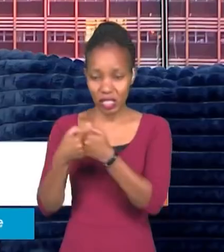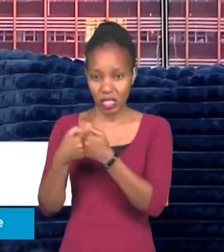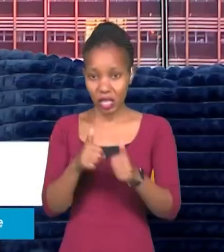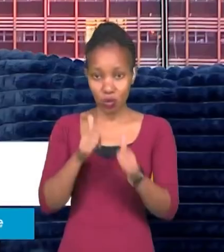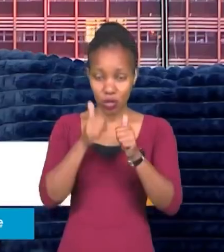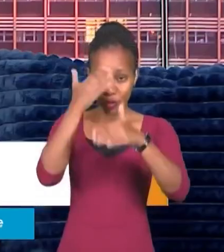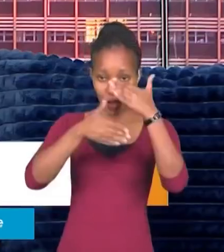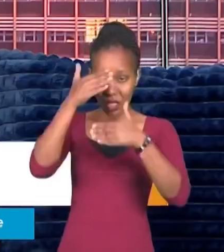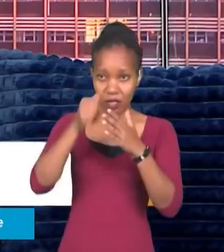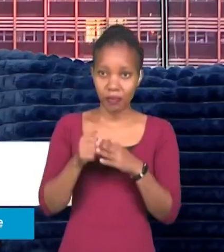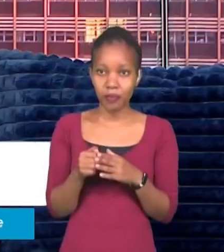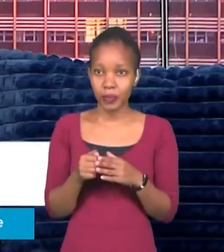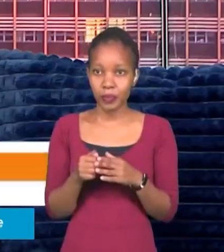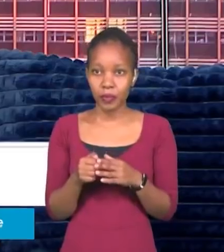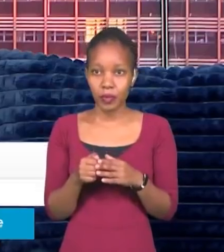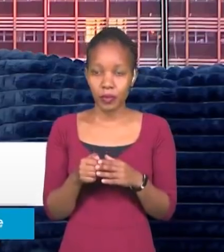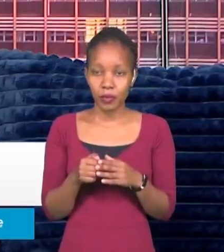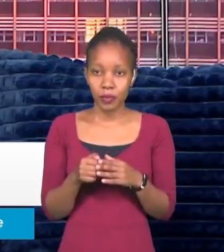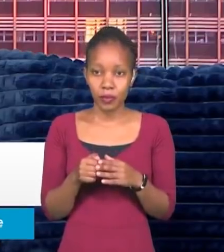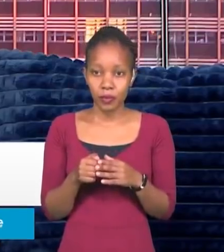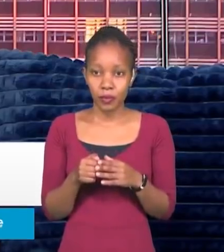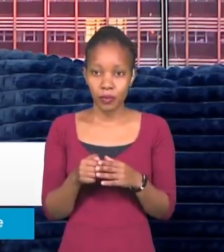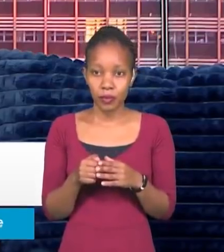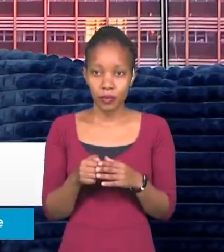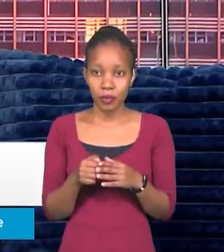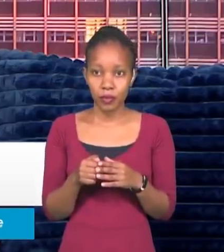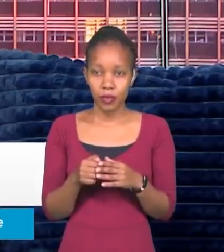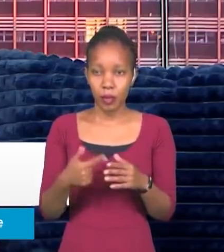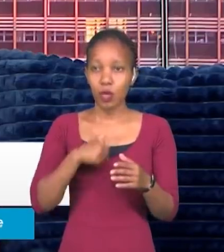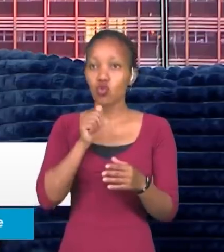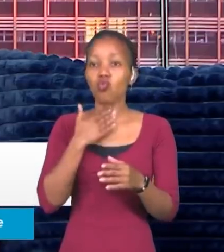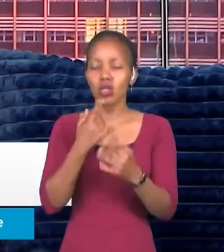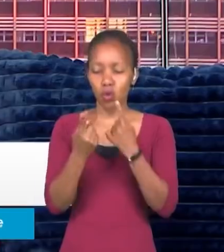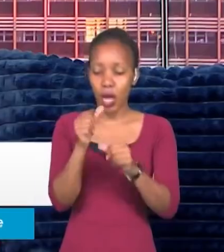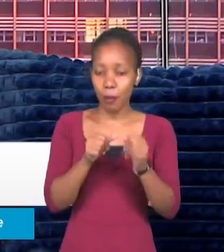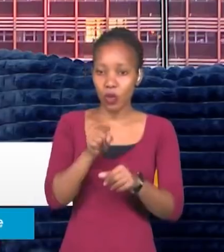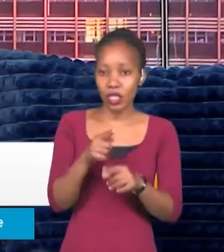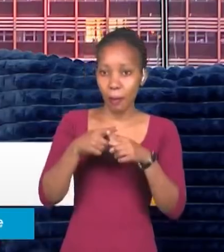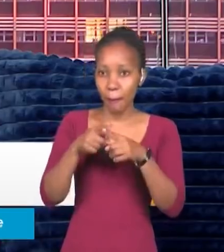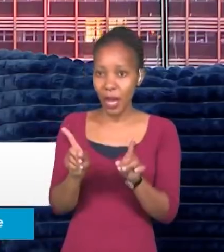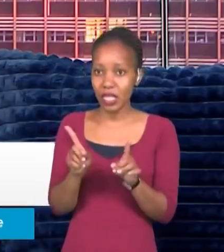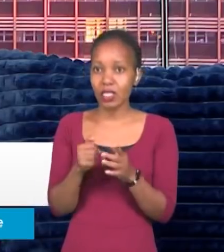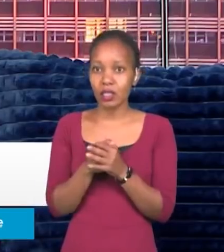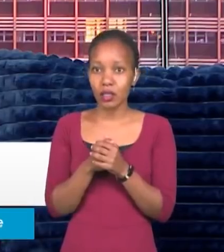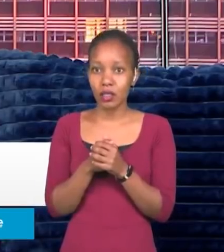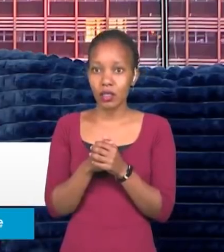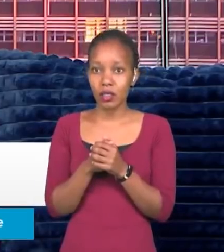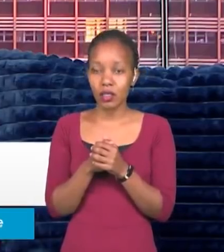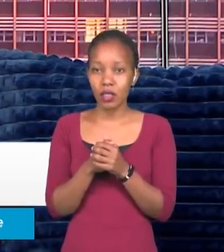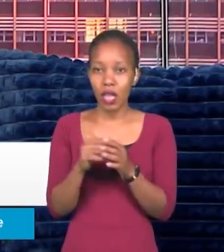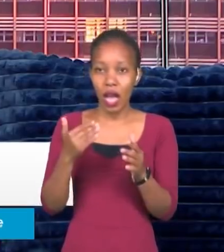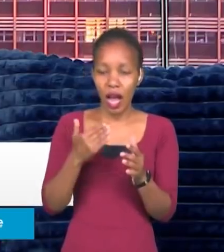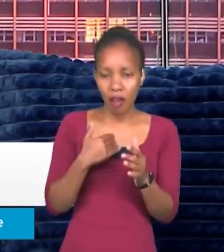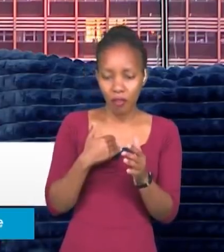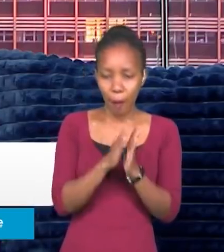Yeah. If you actually, and I'm, I didn't want to talk about this, but I'm reading Sherazina Sharma's Straightened Toes,